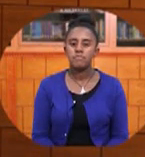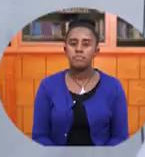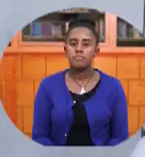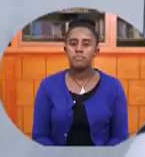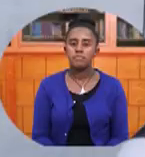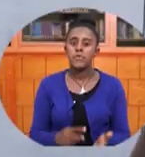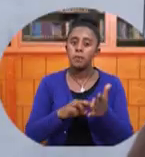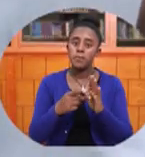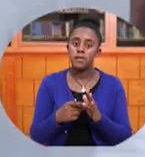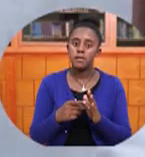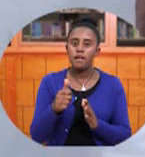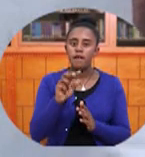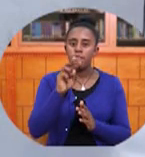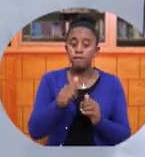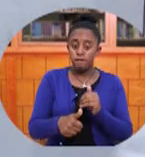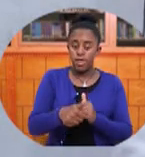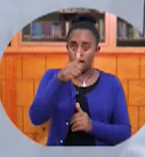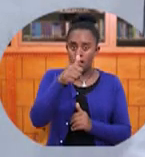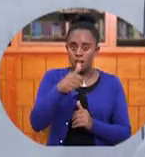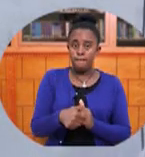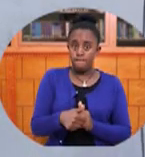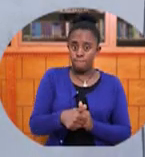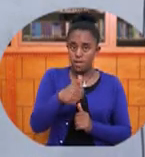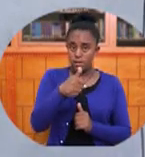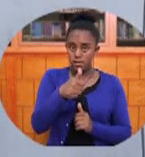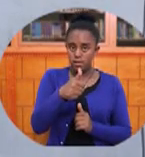Animal means a vital,